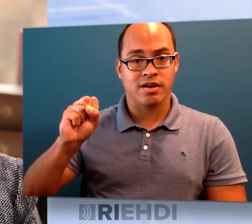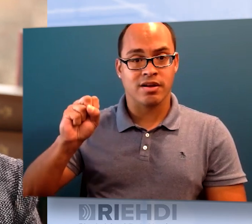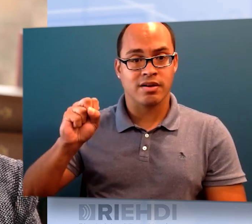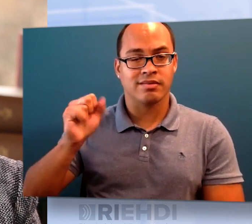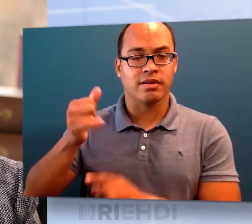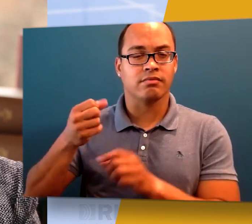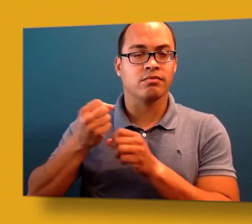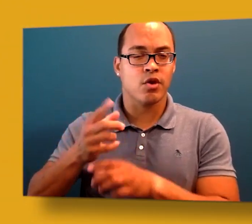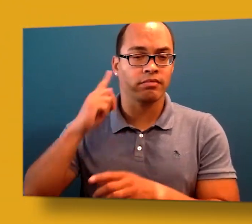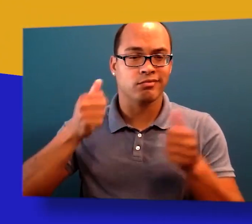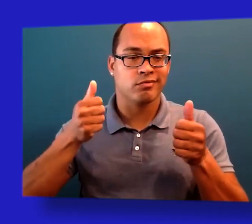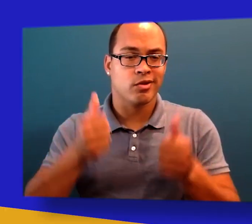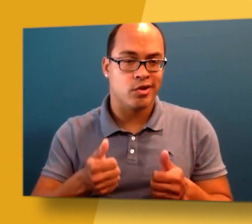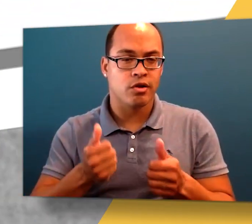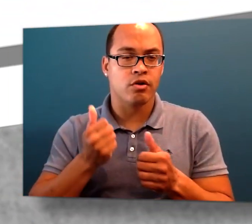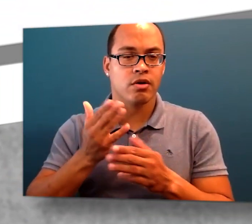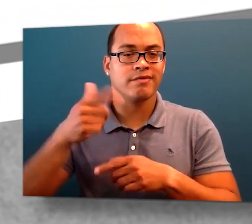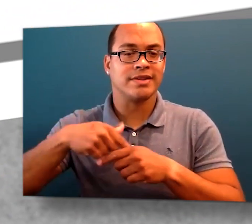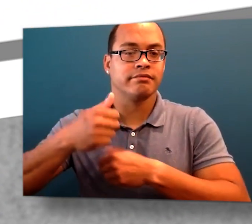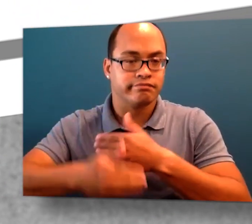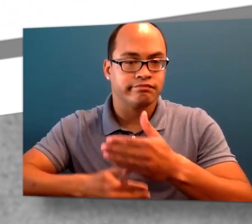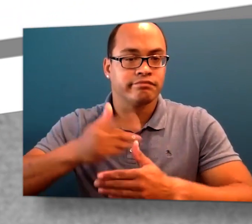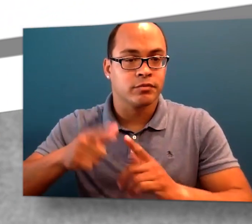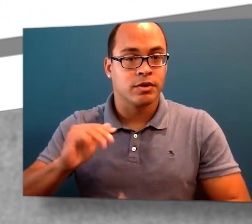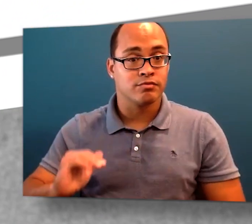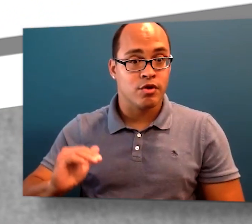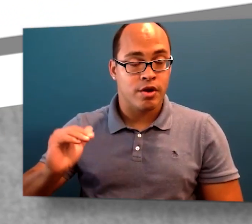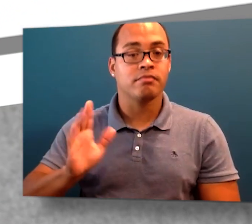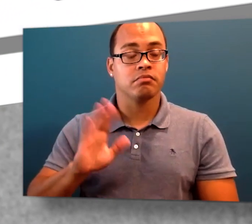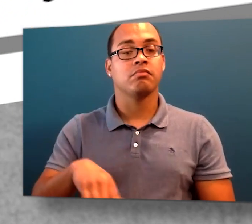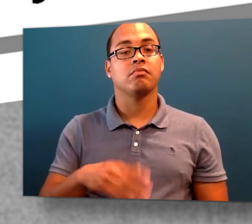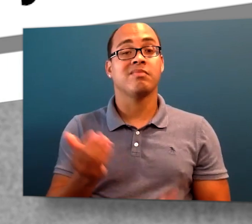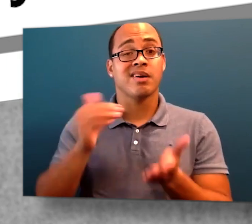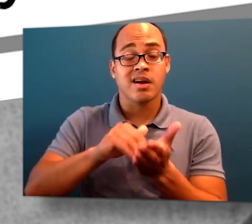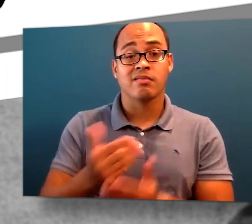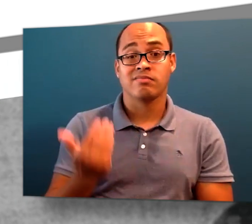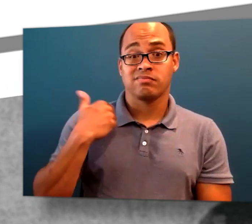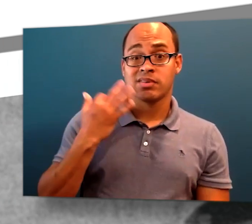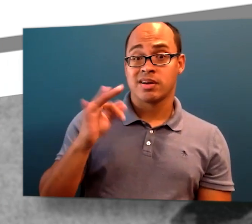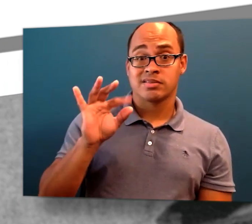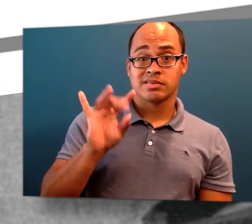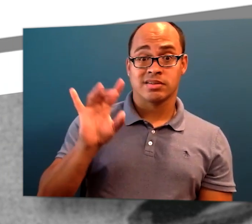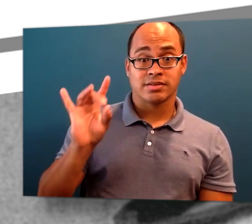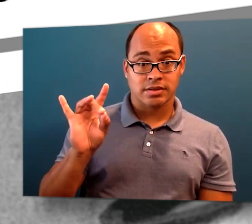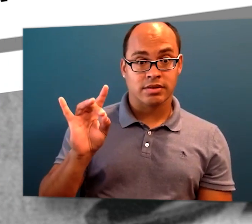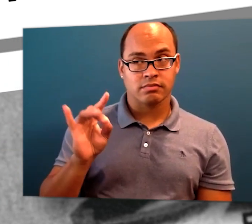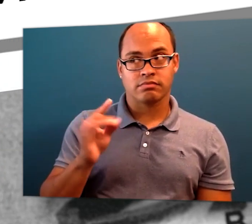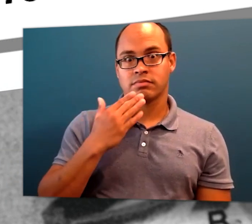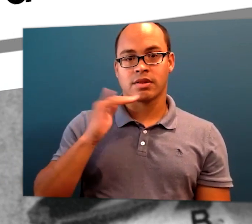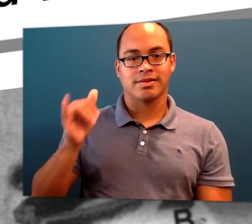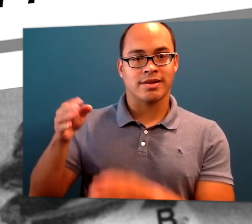the newborn hearing screen. So in 1988, it was fortunate that a physicist in